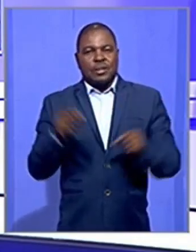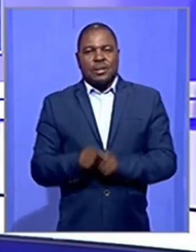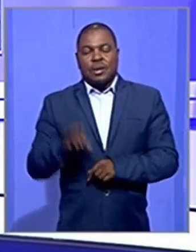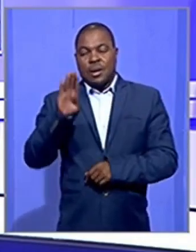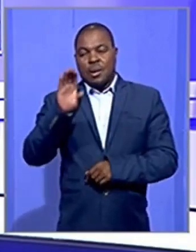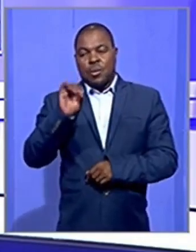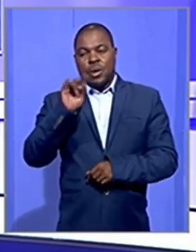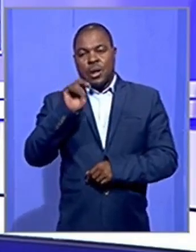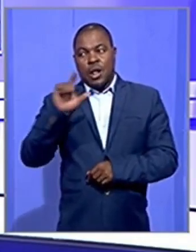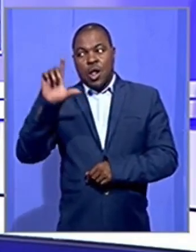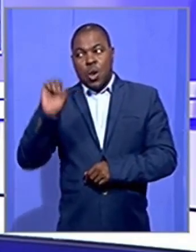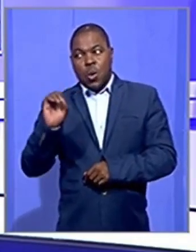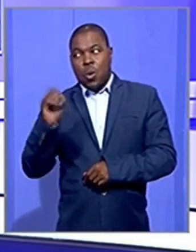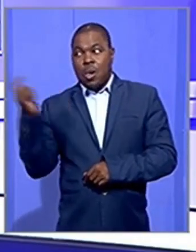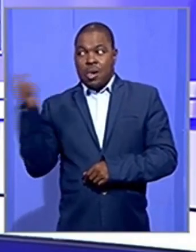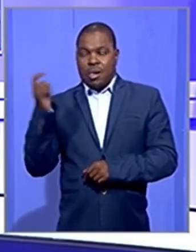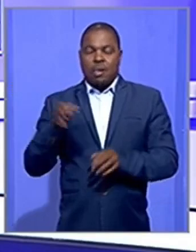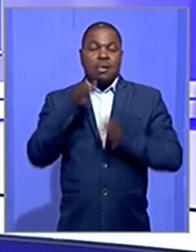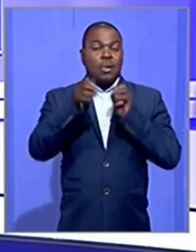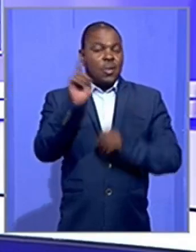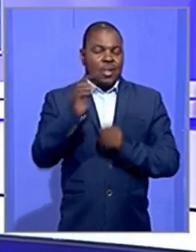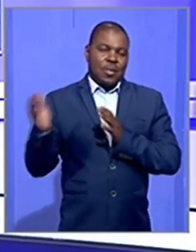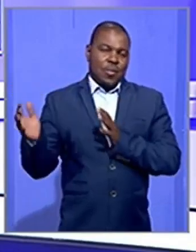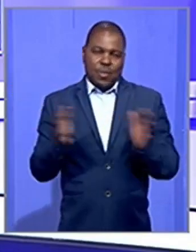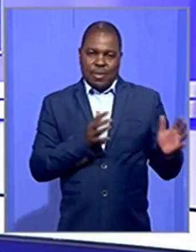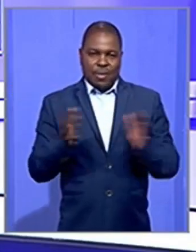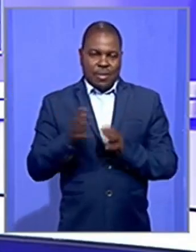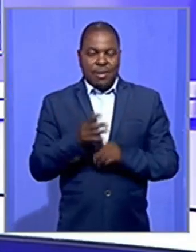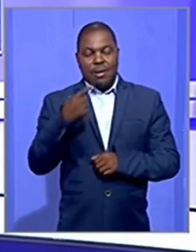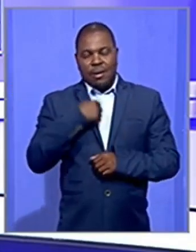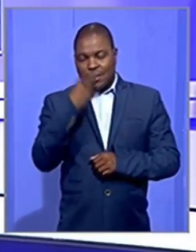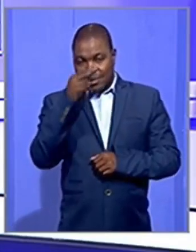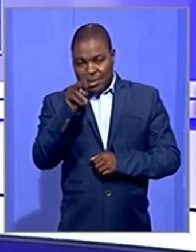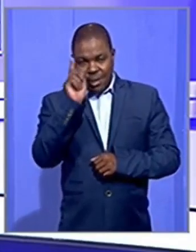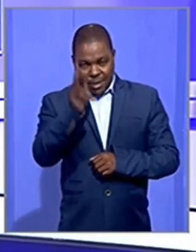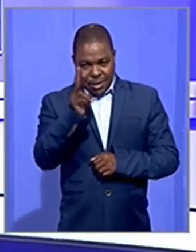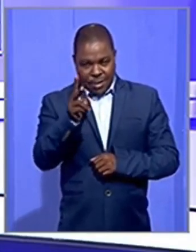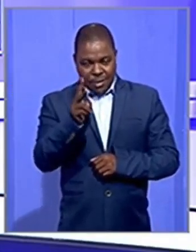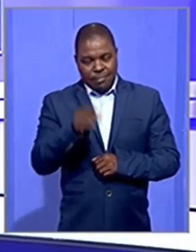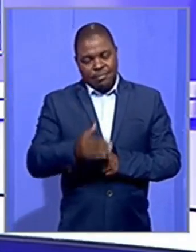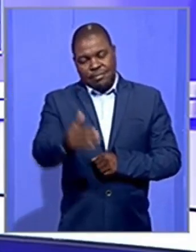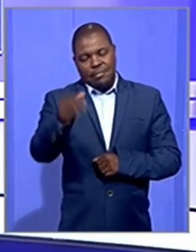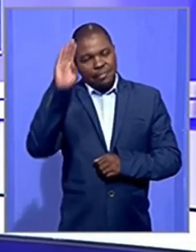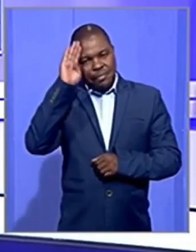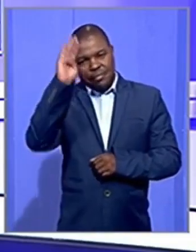sutela boineelo molebimang ka ponelo pele ya maemo a bosa go ba re kopana gape mo nakong e tlang robadiwang